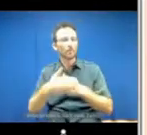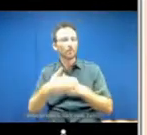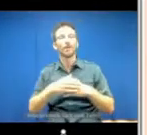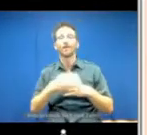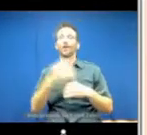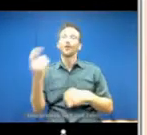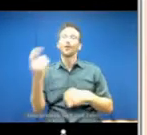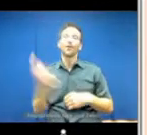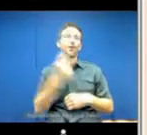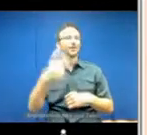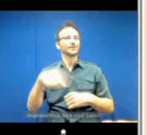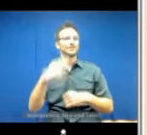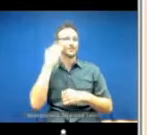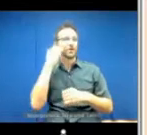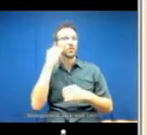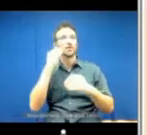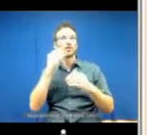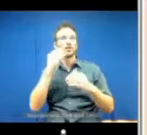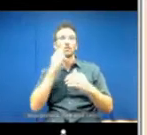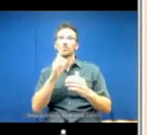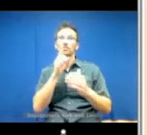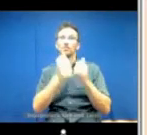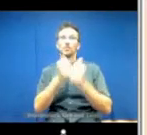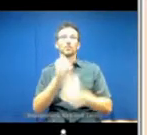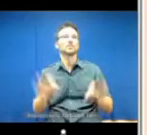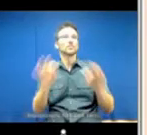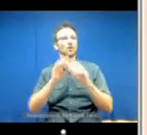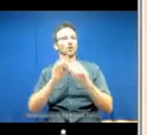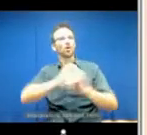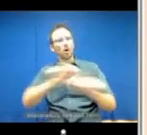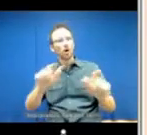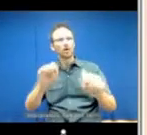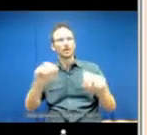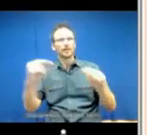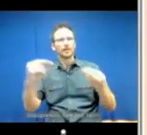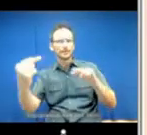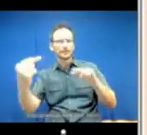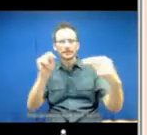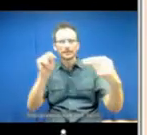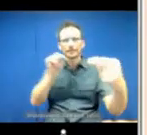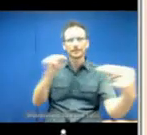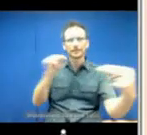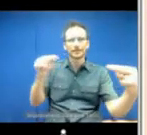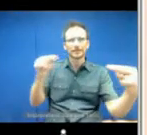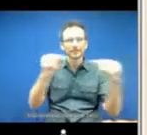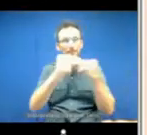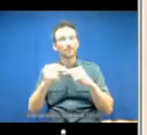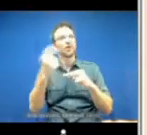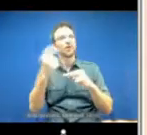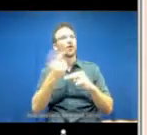The problem is figuring out where not only you can be in a small room, but